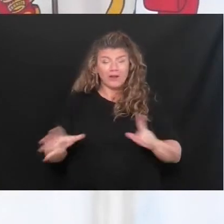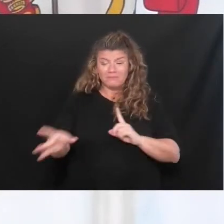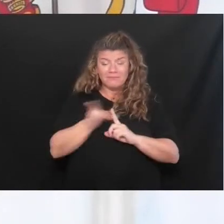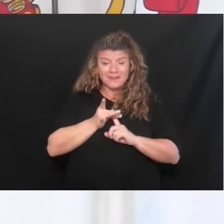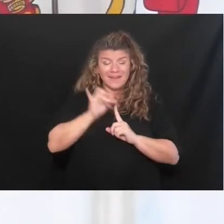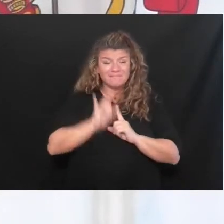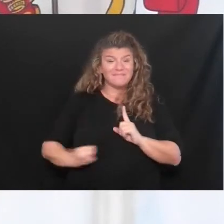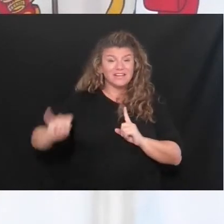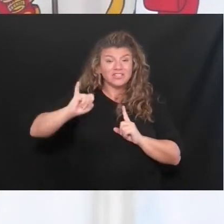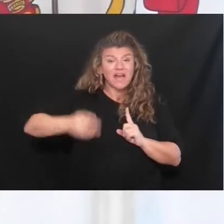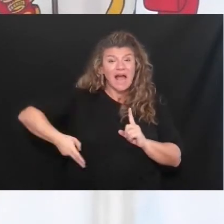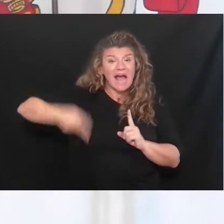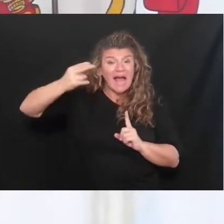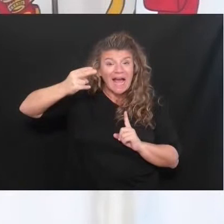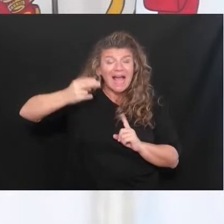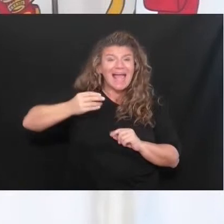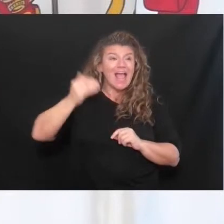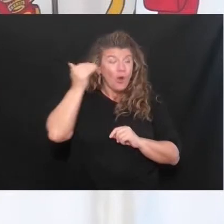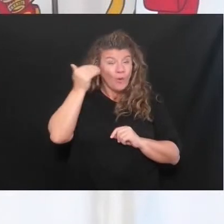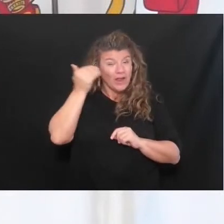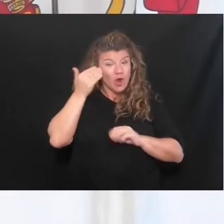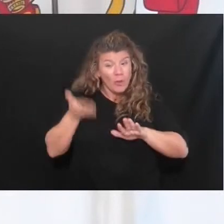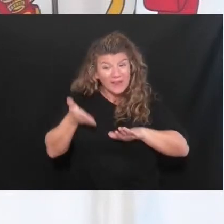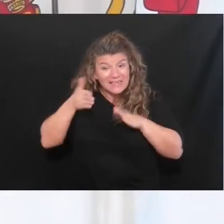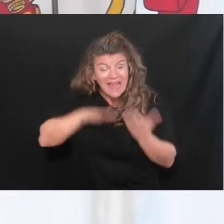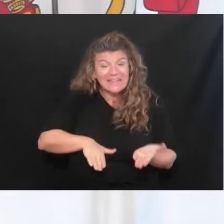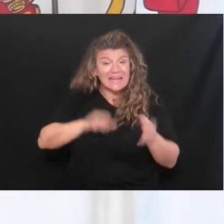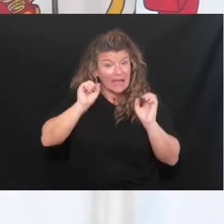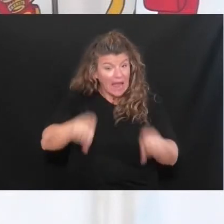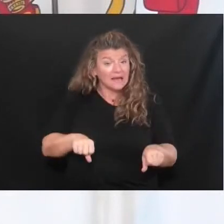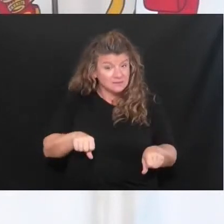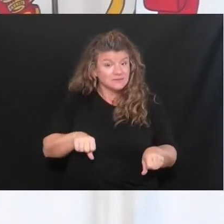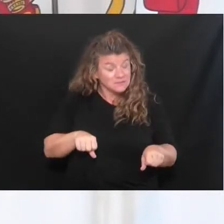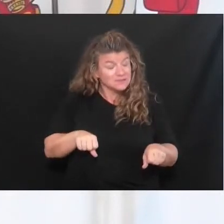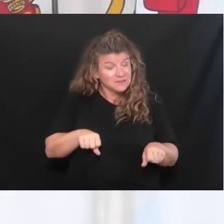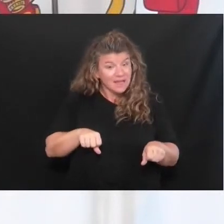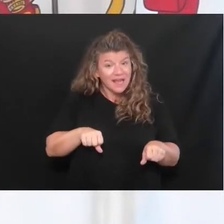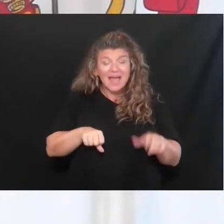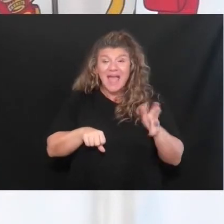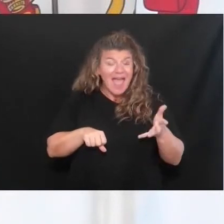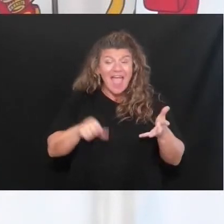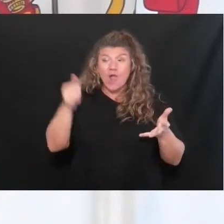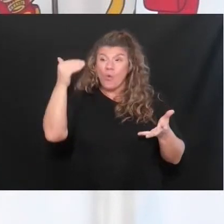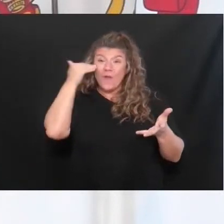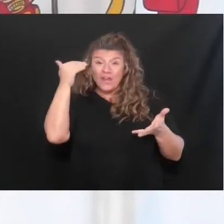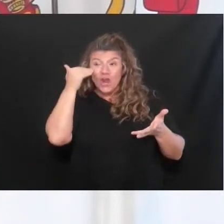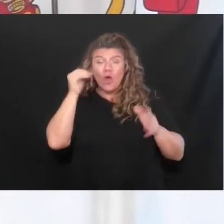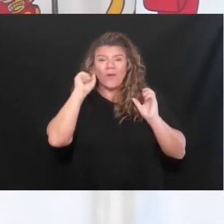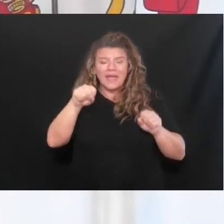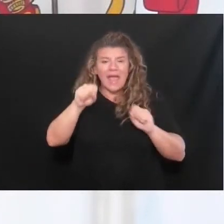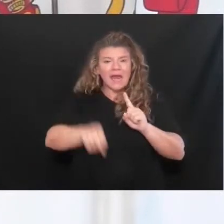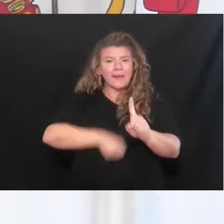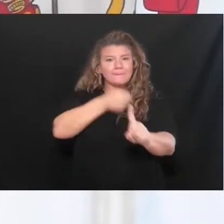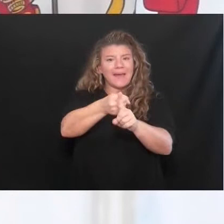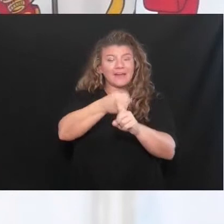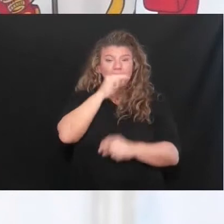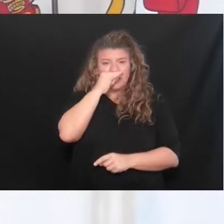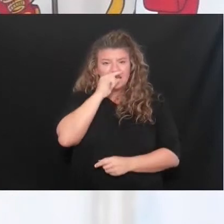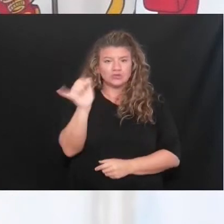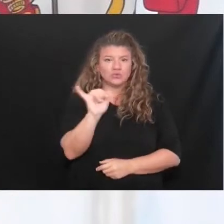is, and we know how deadly it can be. And we know it can affect our kids as